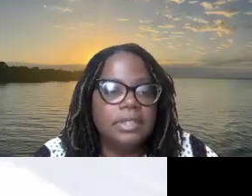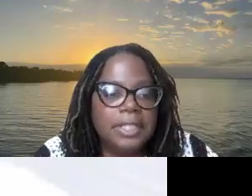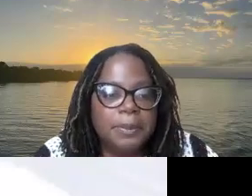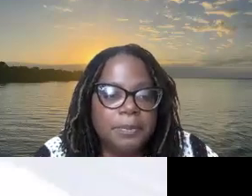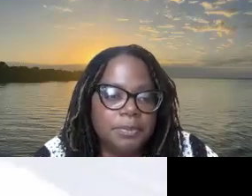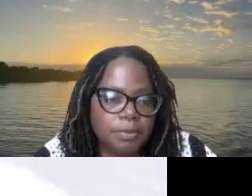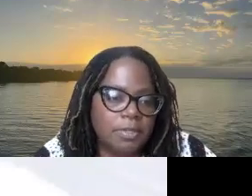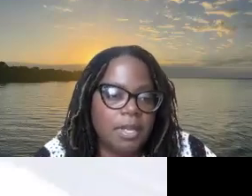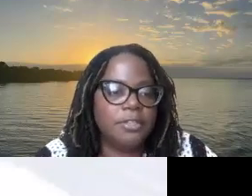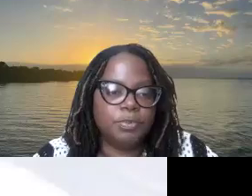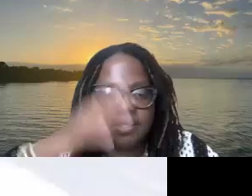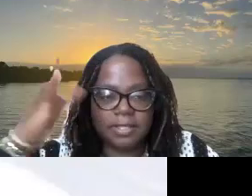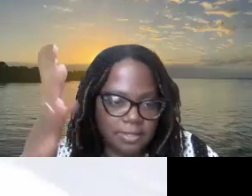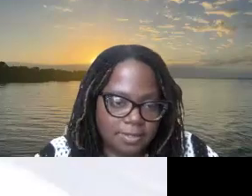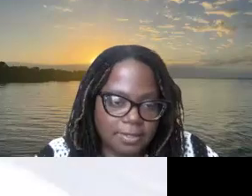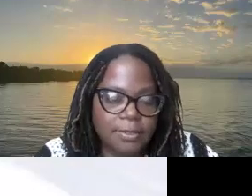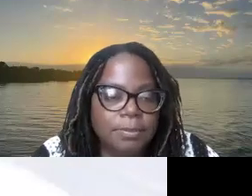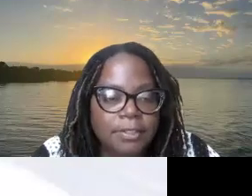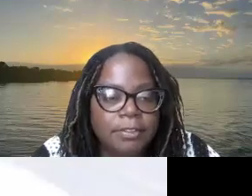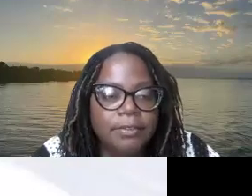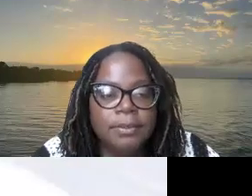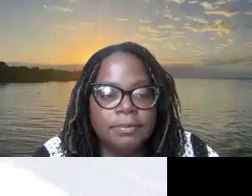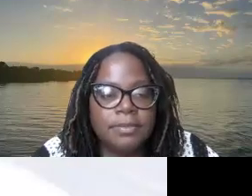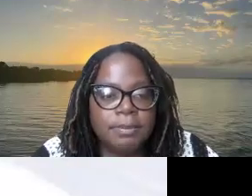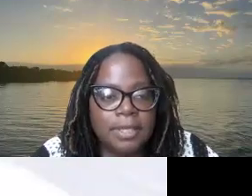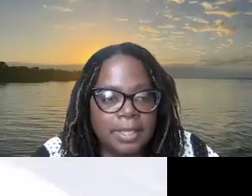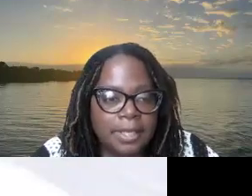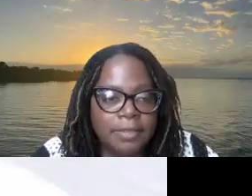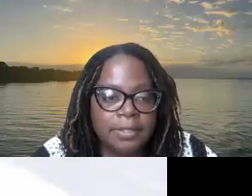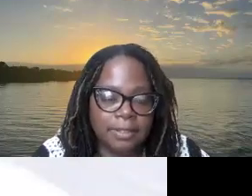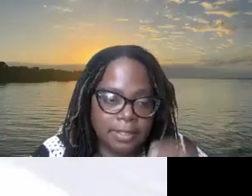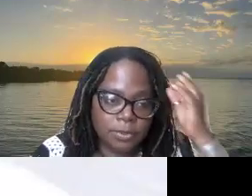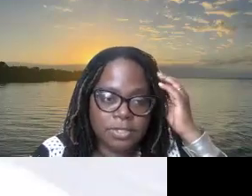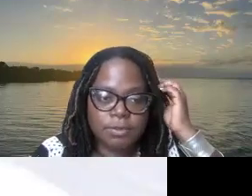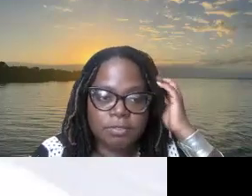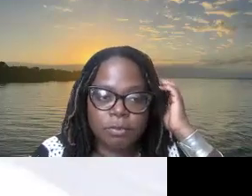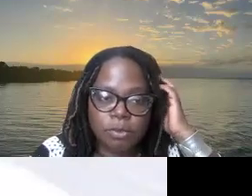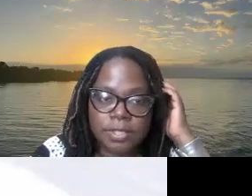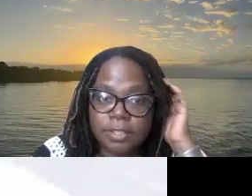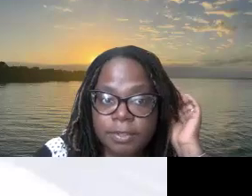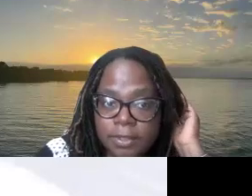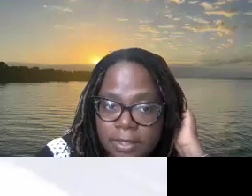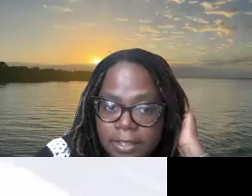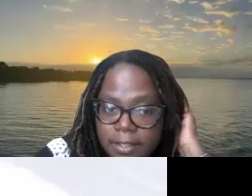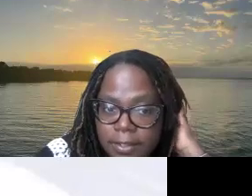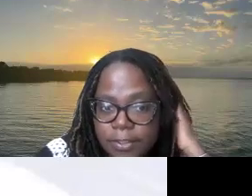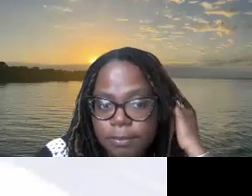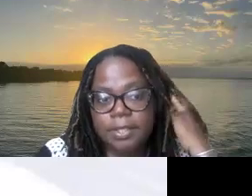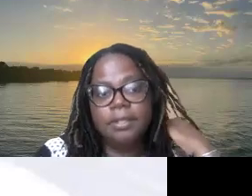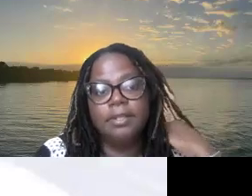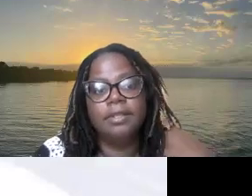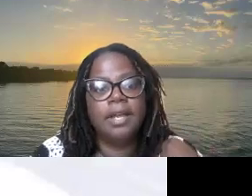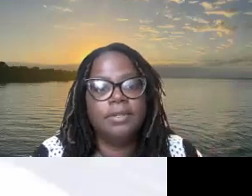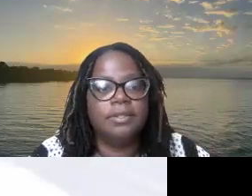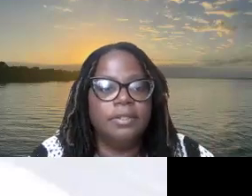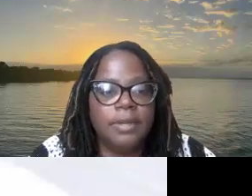or a college president's, partner or something like that, right? Those types of roles in community, there can